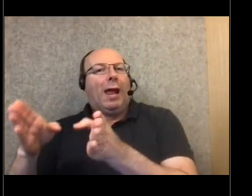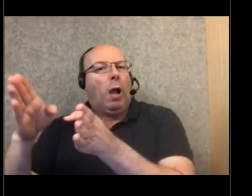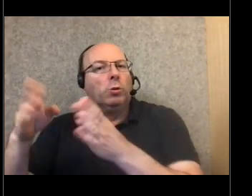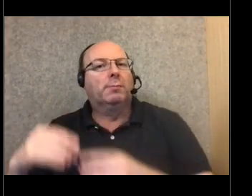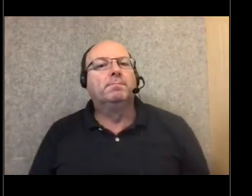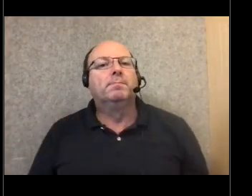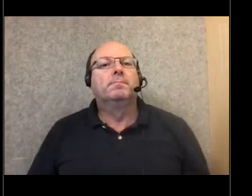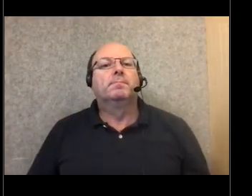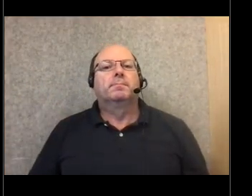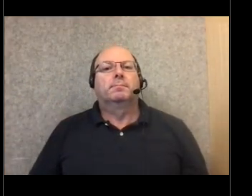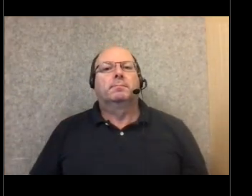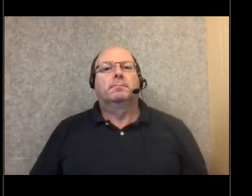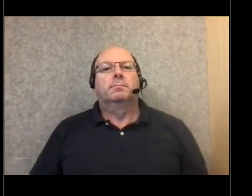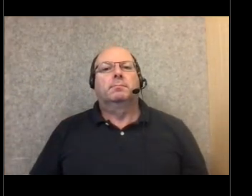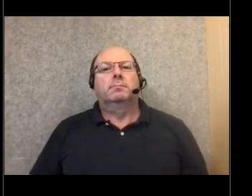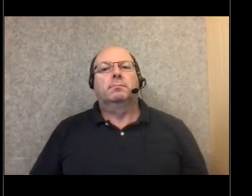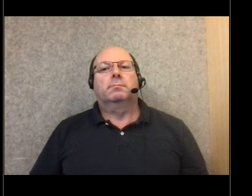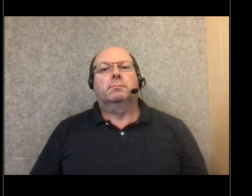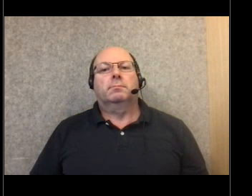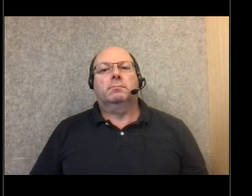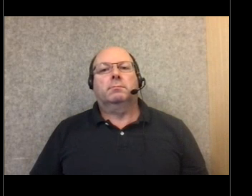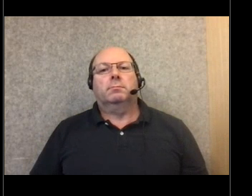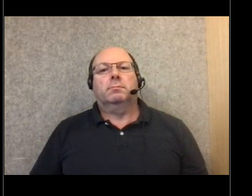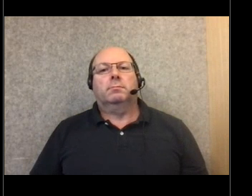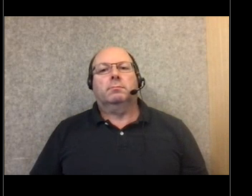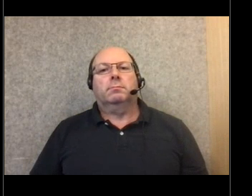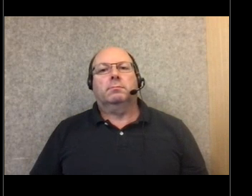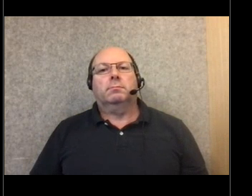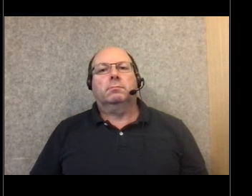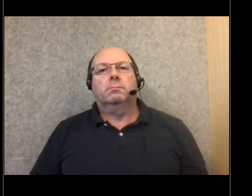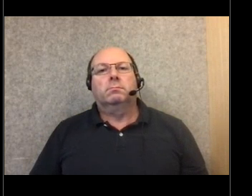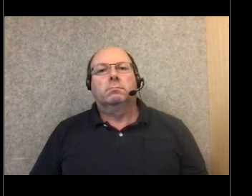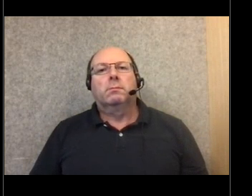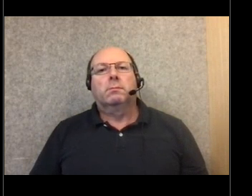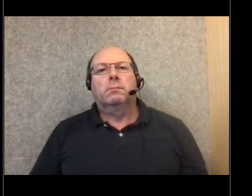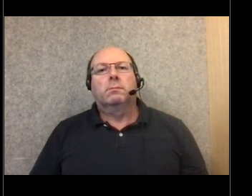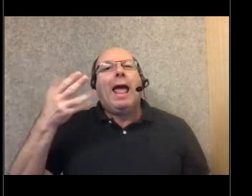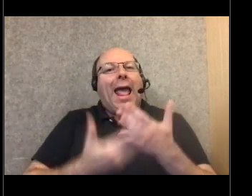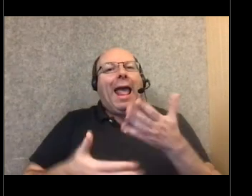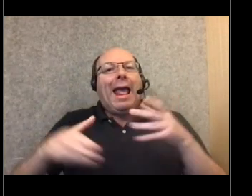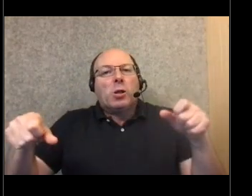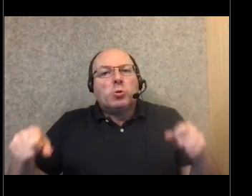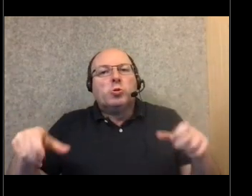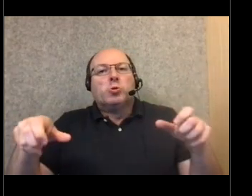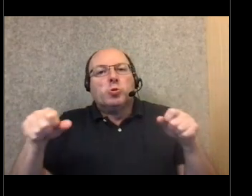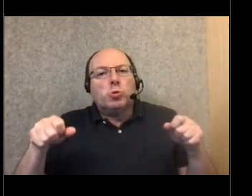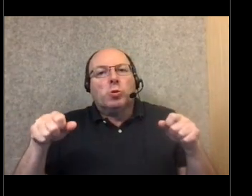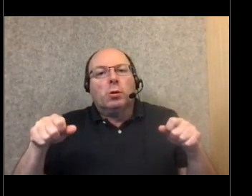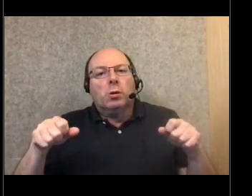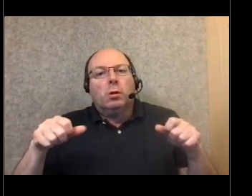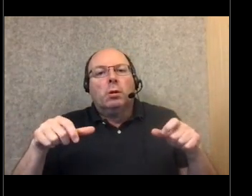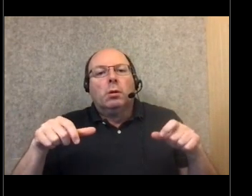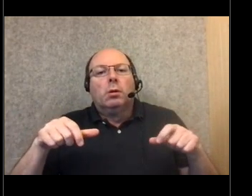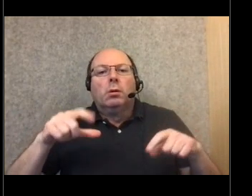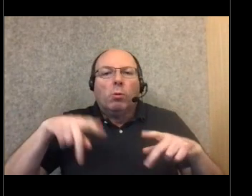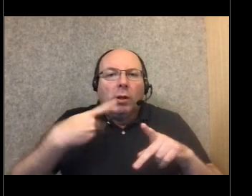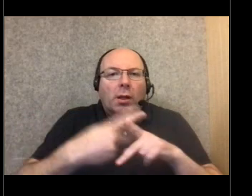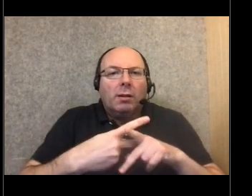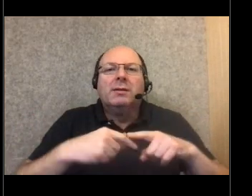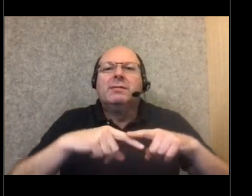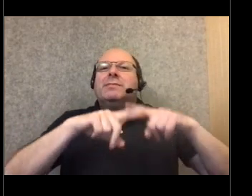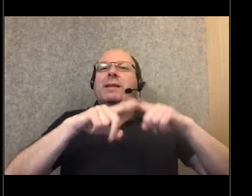Handrail requirements for walks differ depending upon which buildings the walks connect.